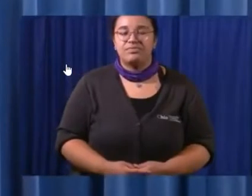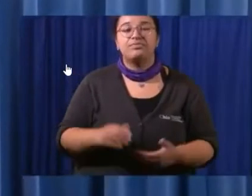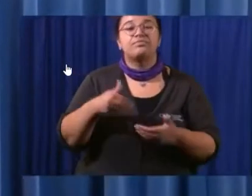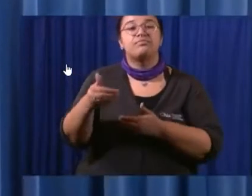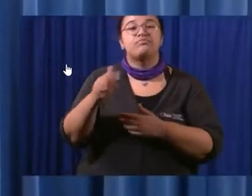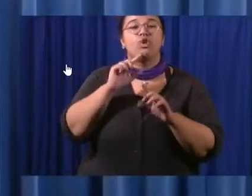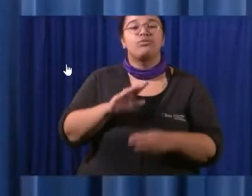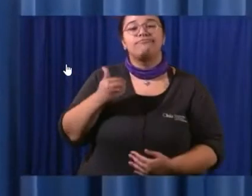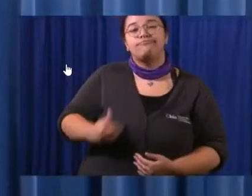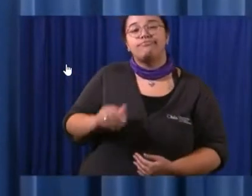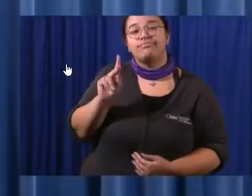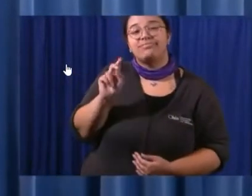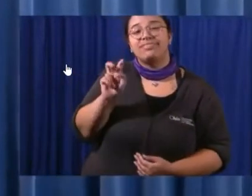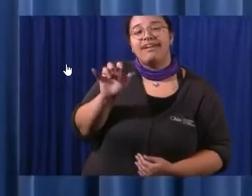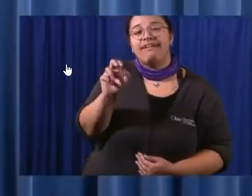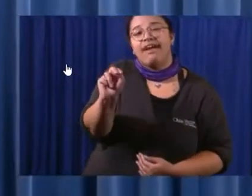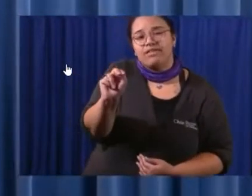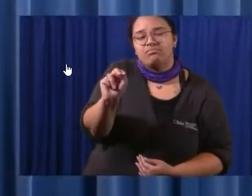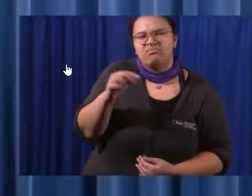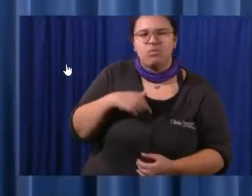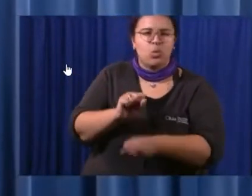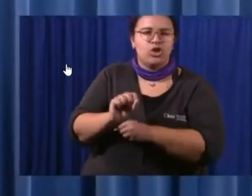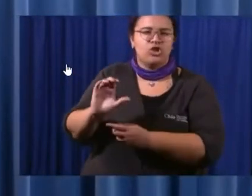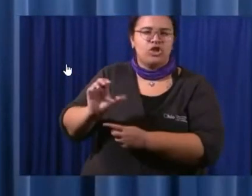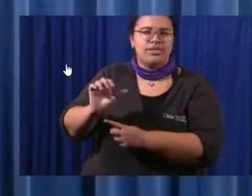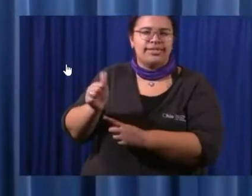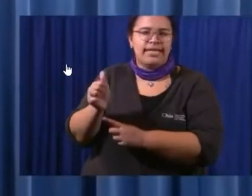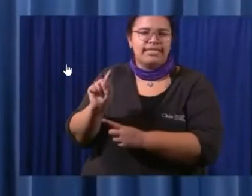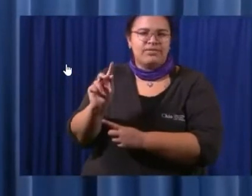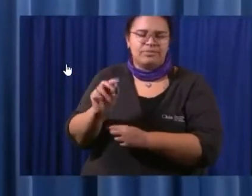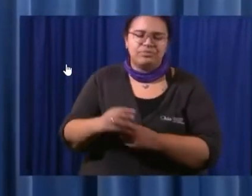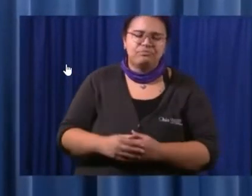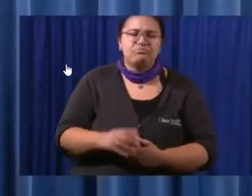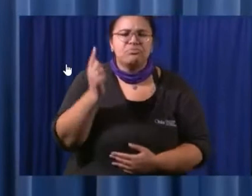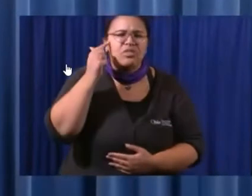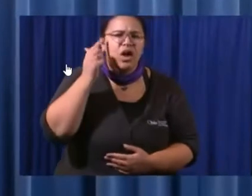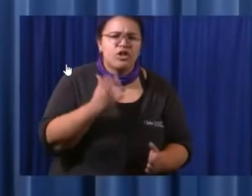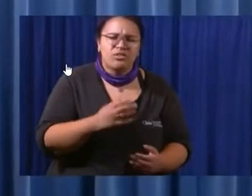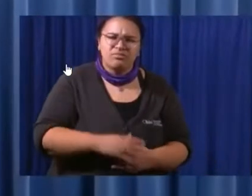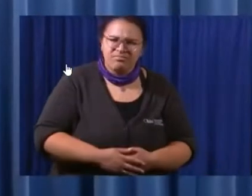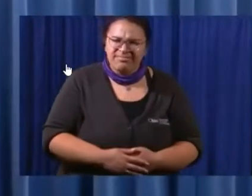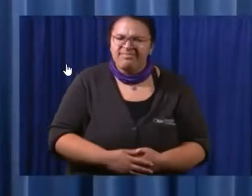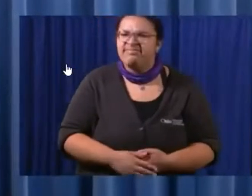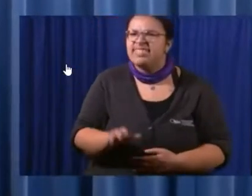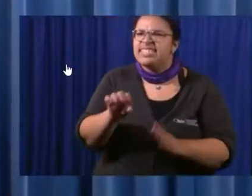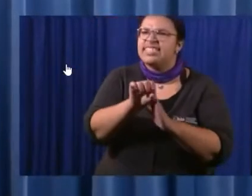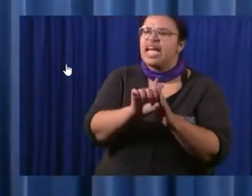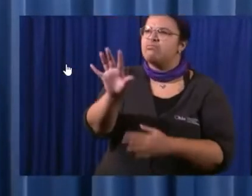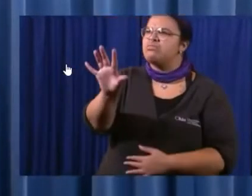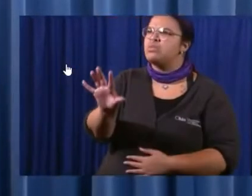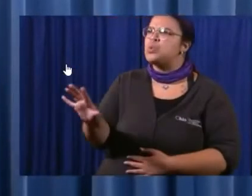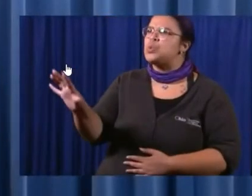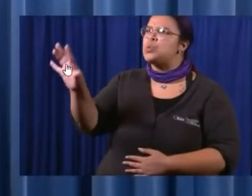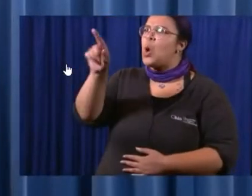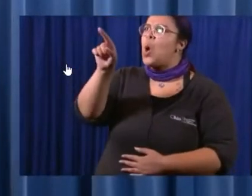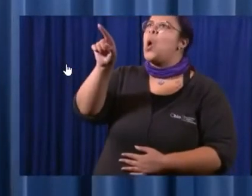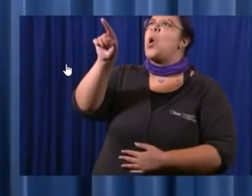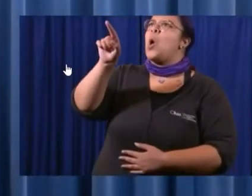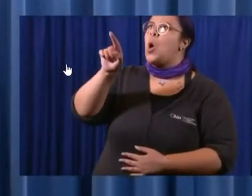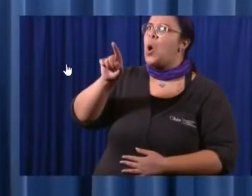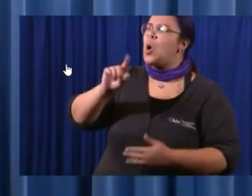Kevin Landers, WBNS 10 TV. Governor, you've watched these cases climb in the state, but there doesn't seem to be the buy-in that you had hoped for,